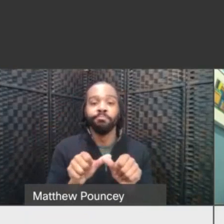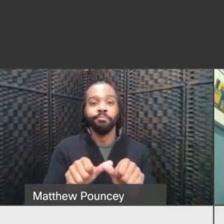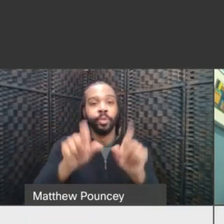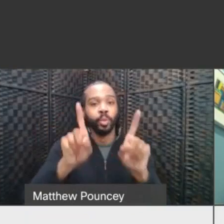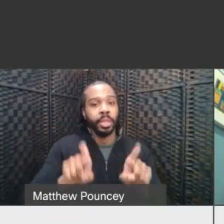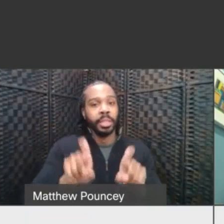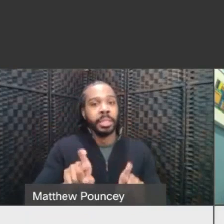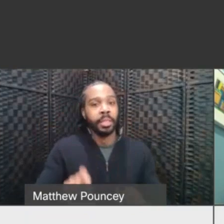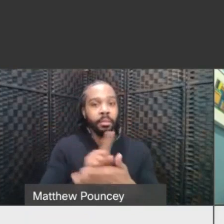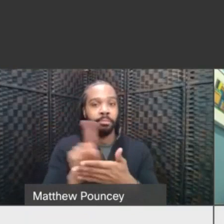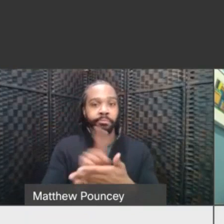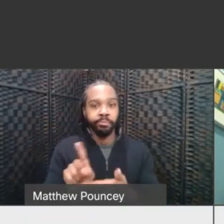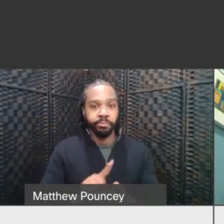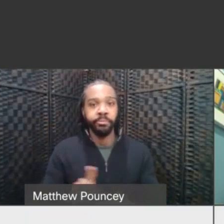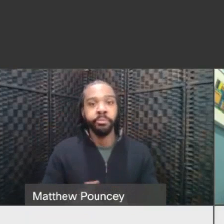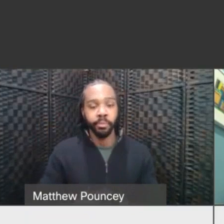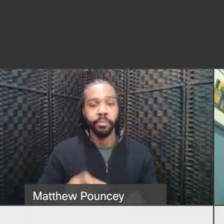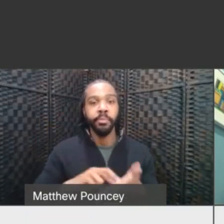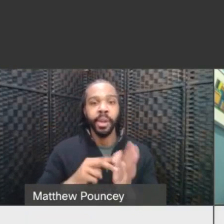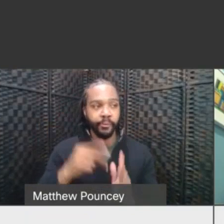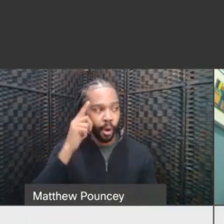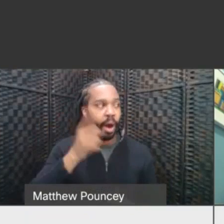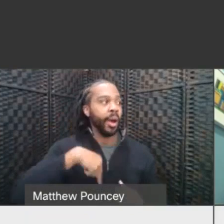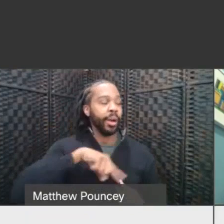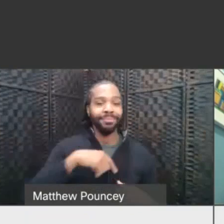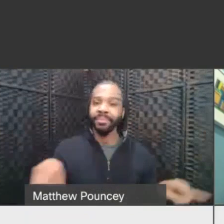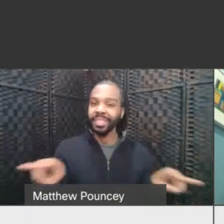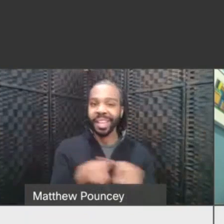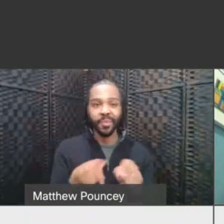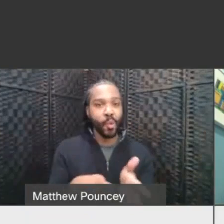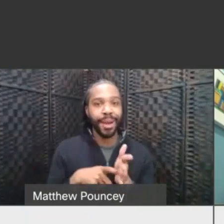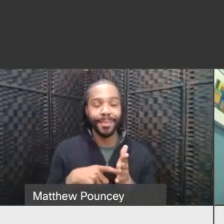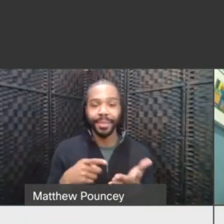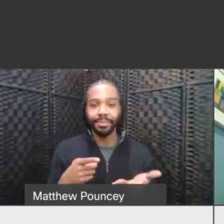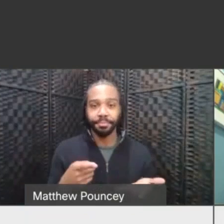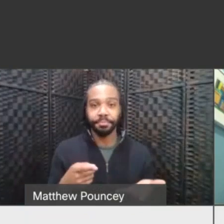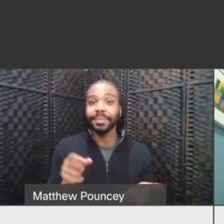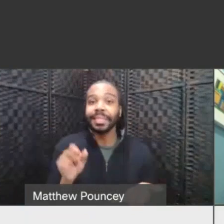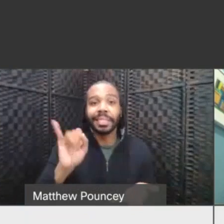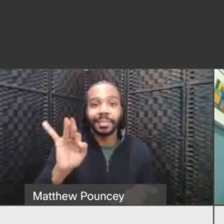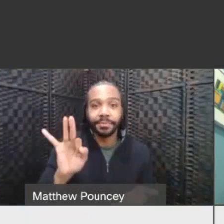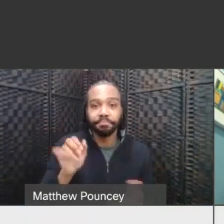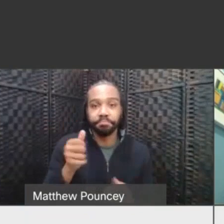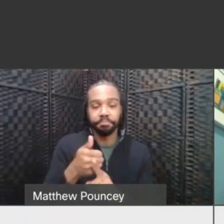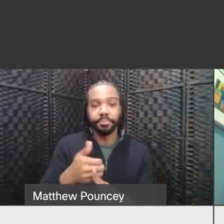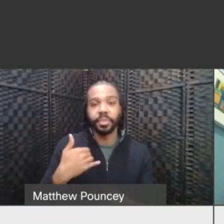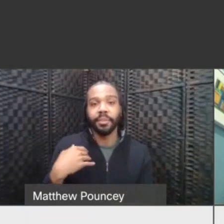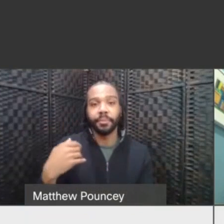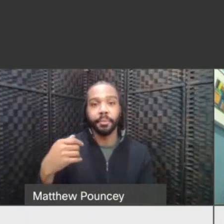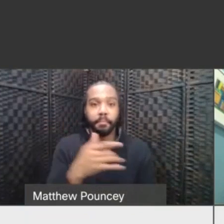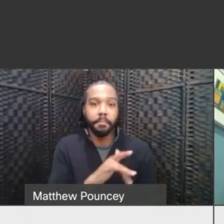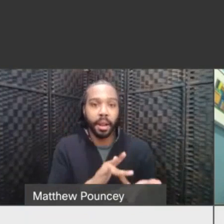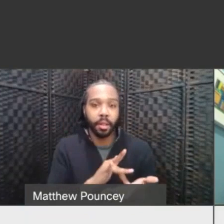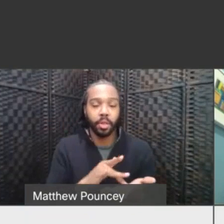um, which would be for us the same requirement that they would have if they have a medical or religious